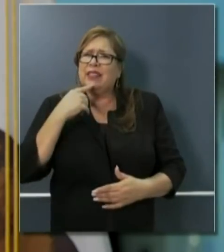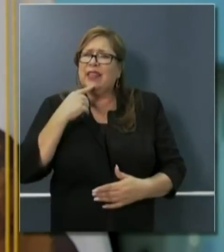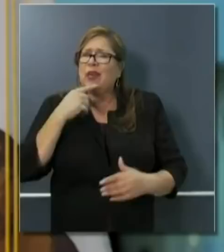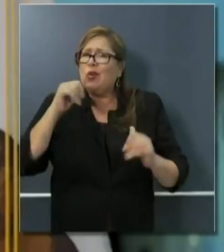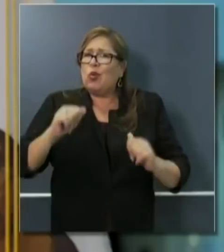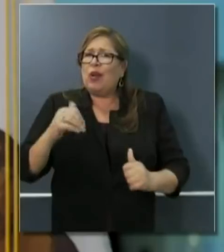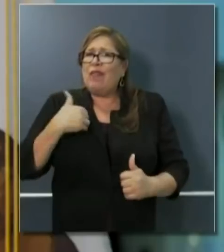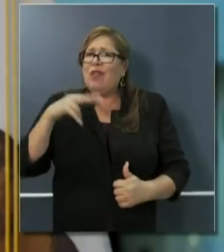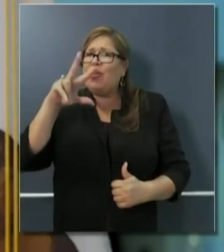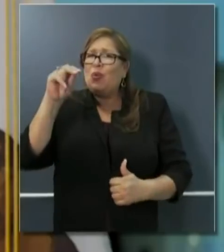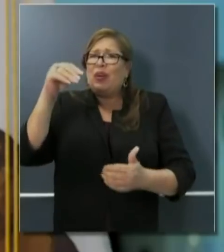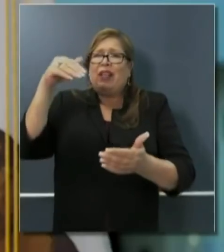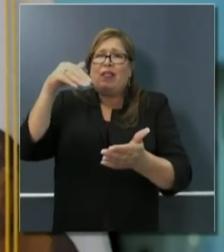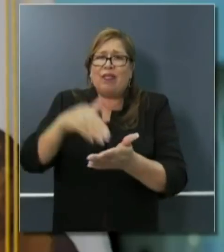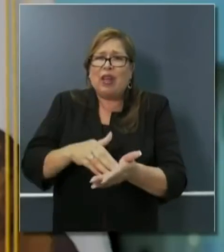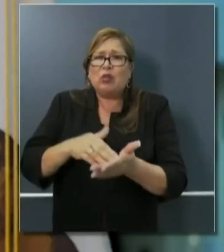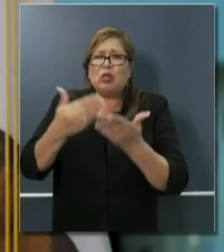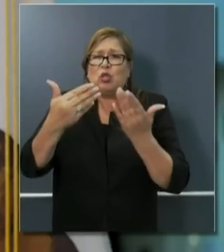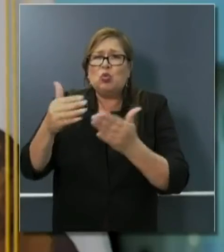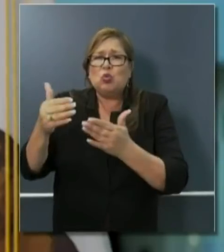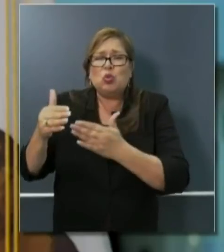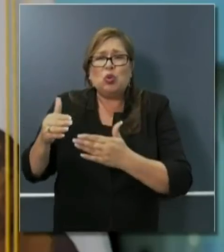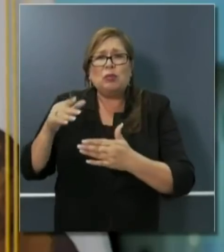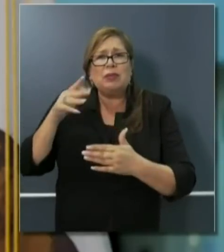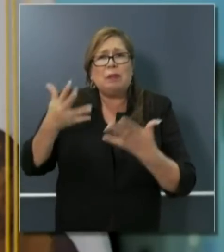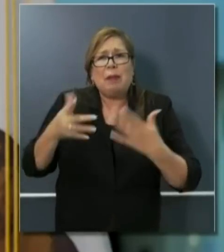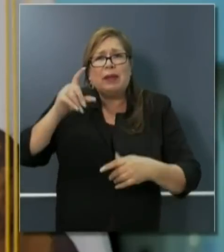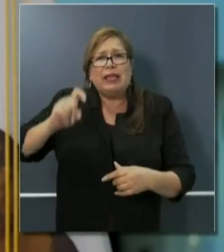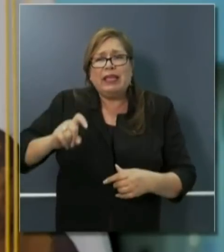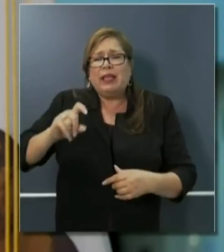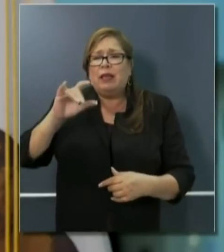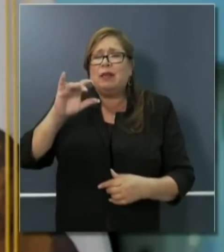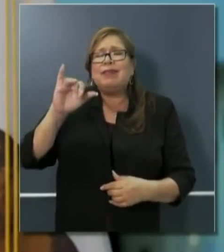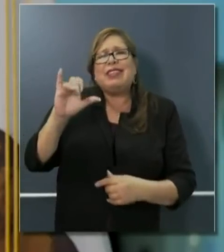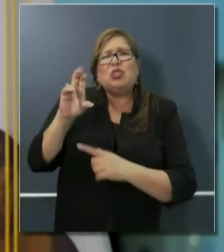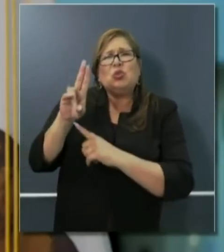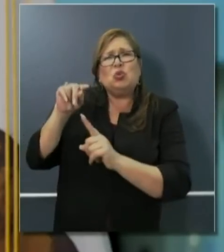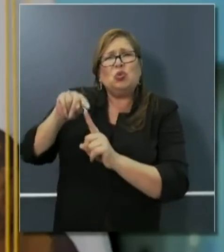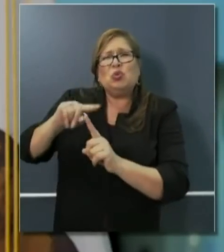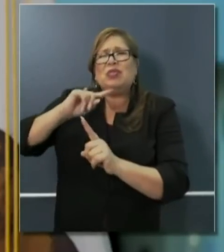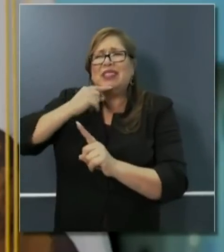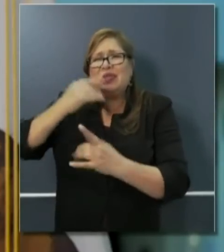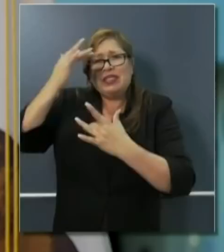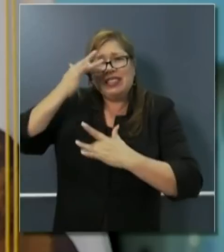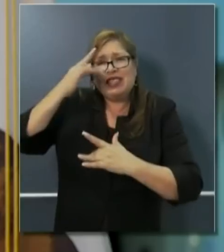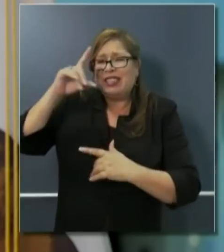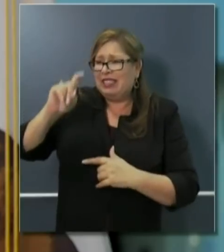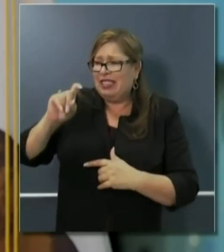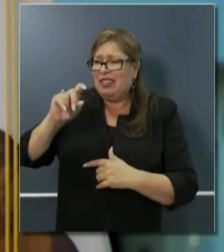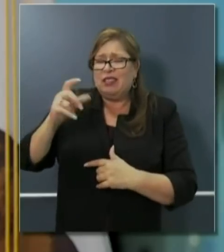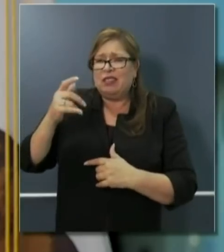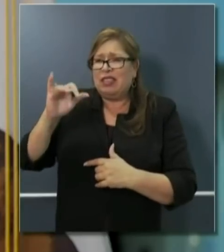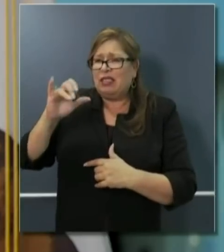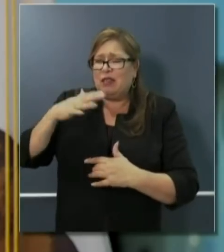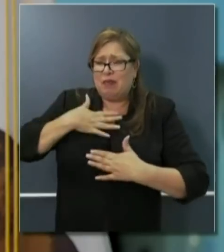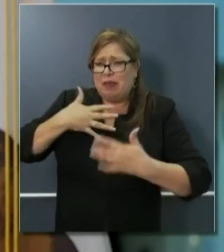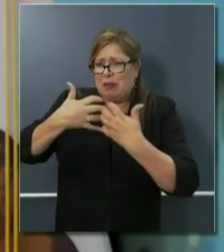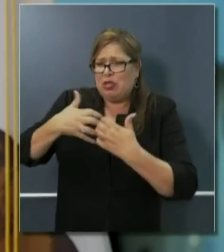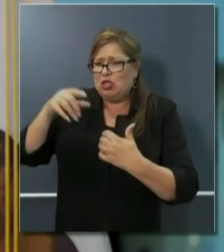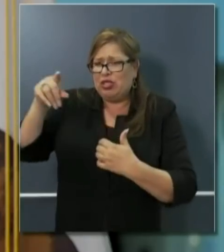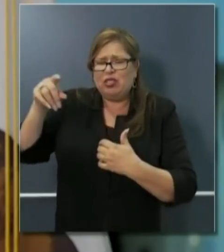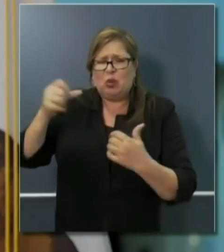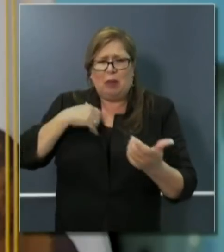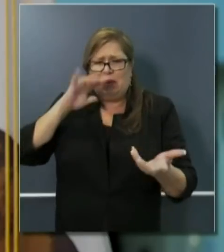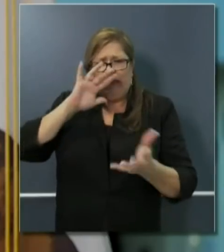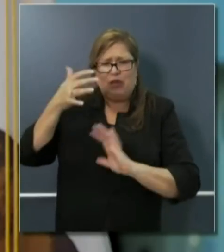need ventilators. So I'm just trying to understand the difference in those numbers. If we may need 30,000